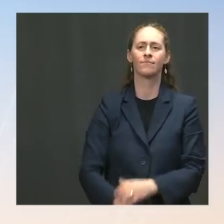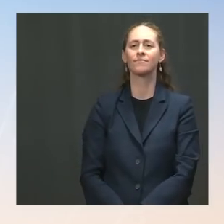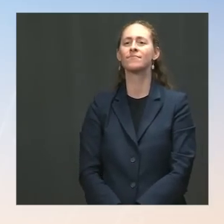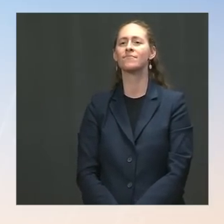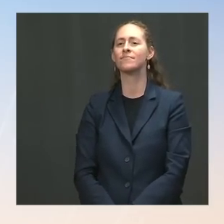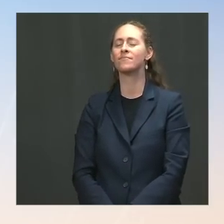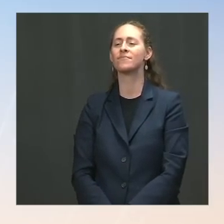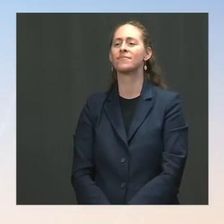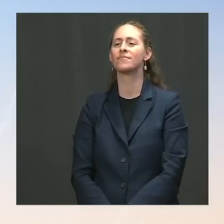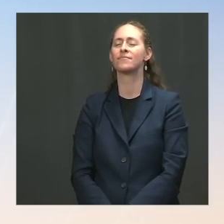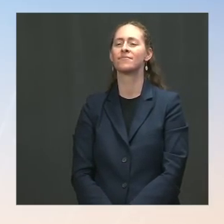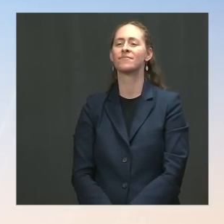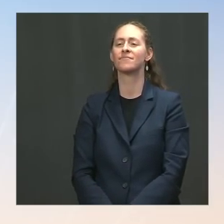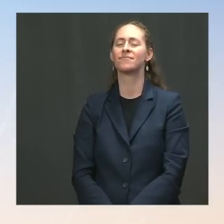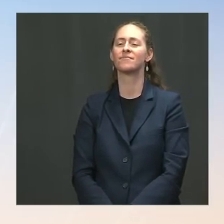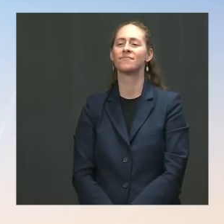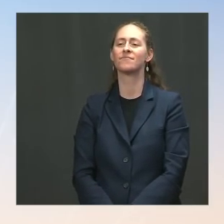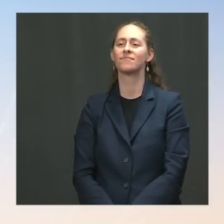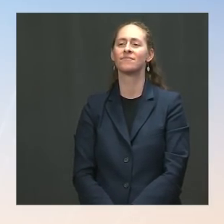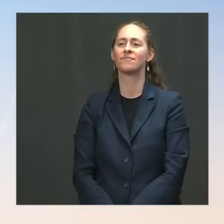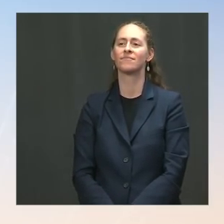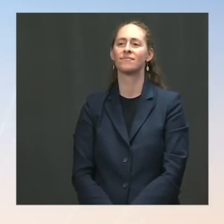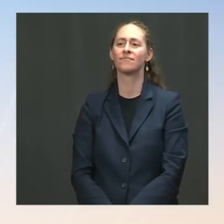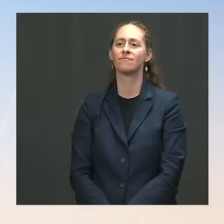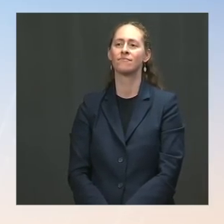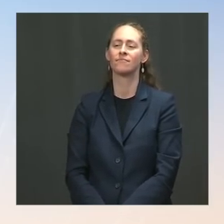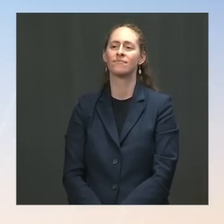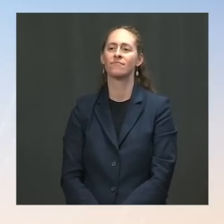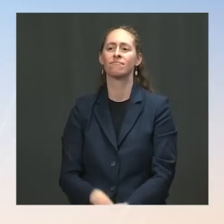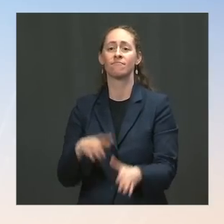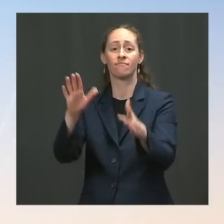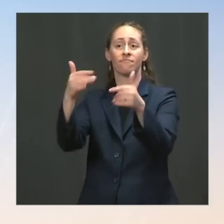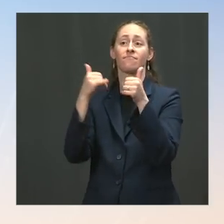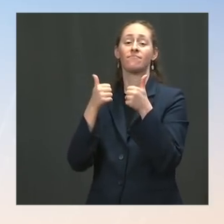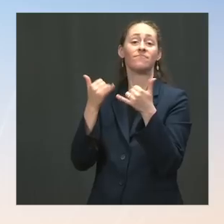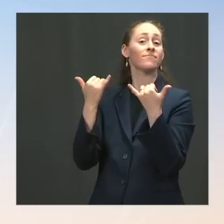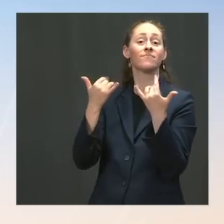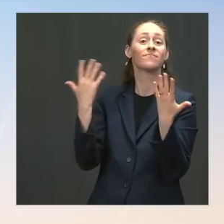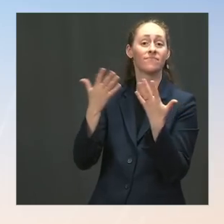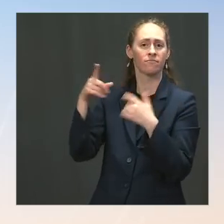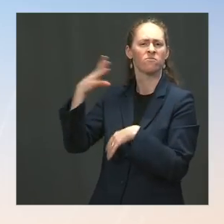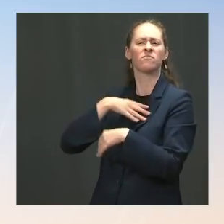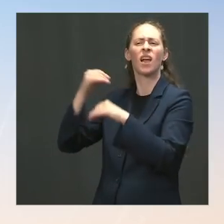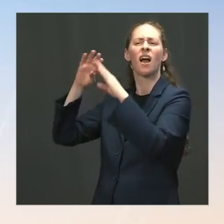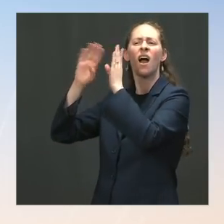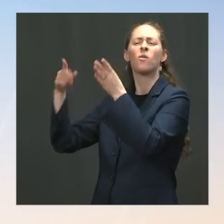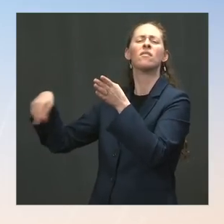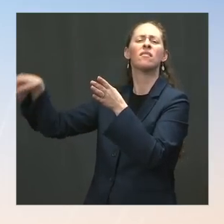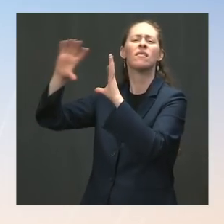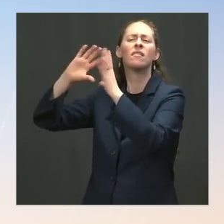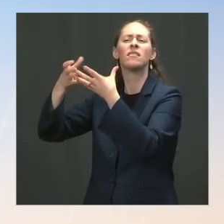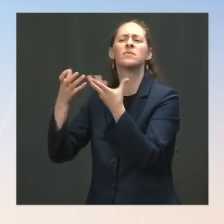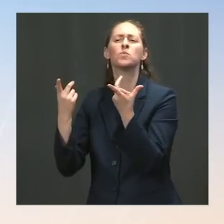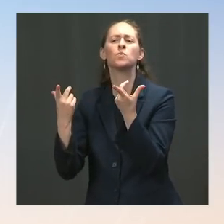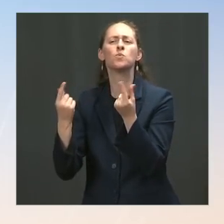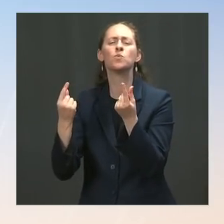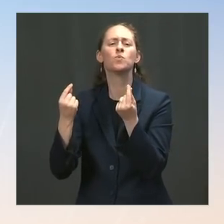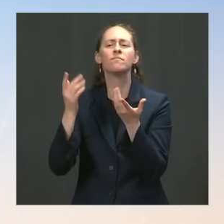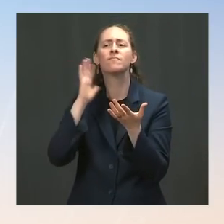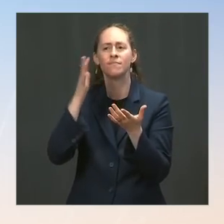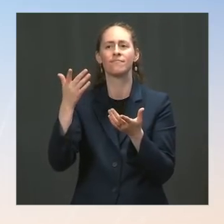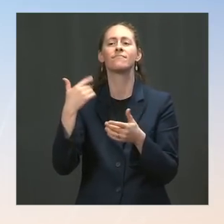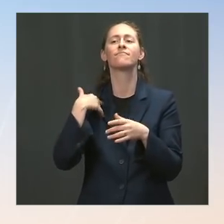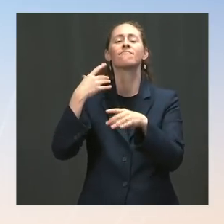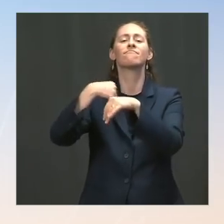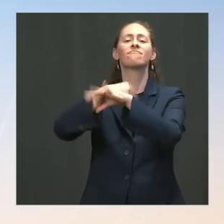White House officials, including Ambassador Susan Rice, Dana Remes, and Julie Rodriguez, will host a virtual convening with 8 state attorneys general as part